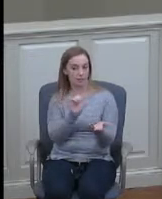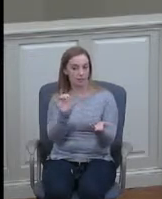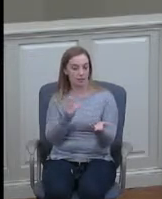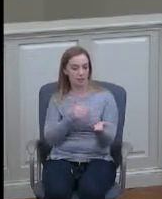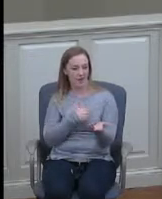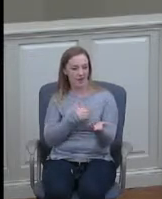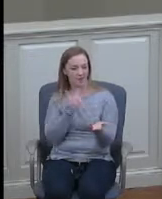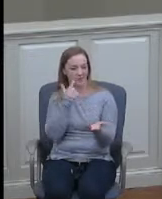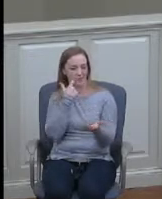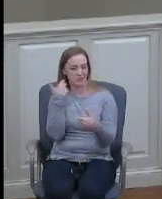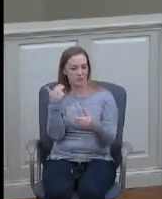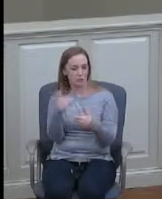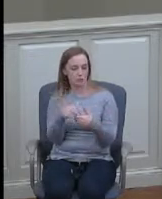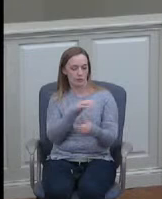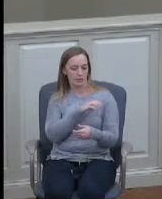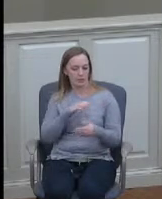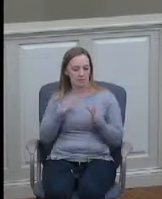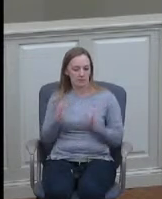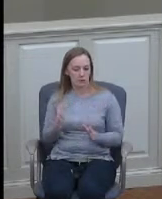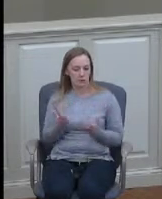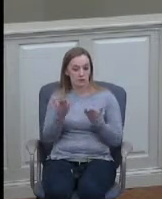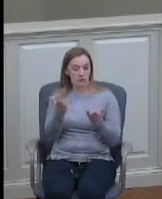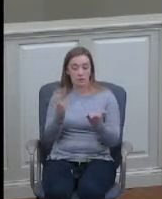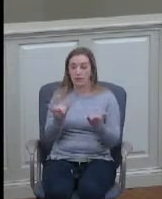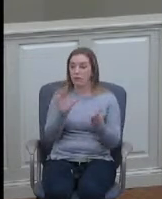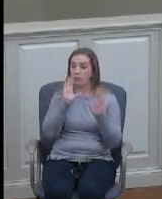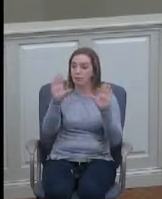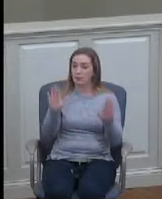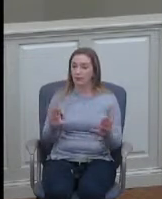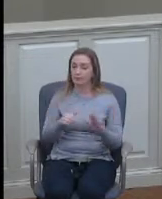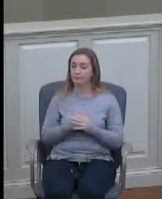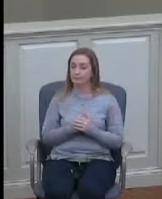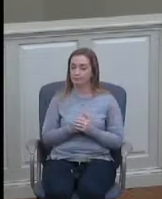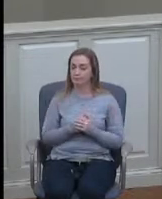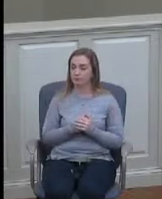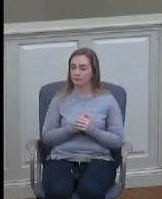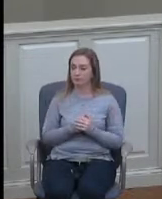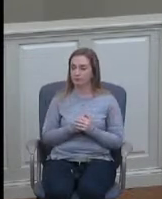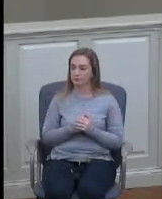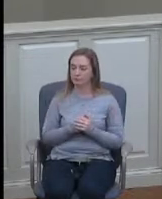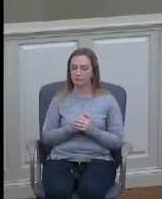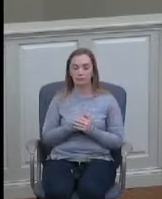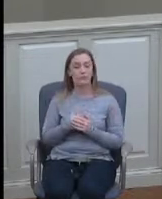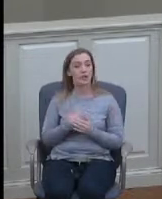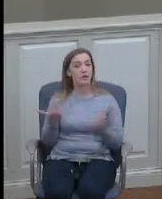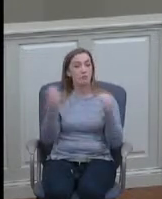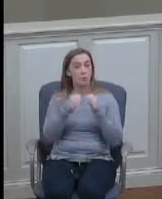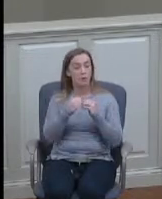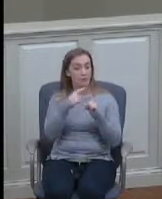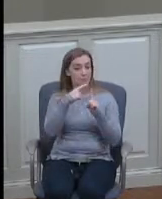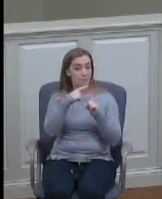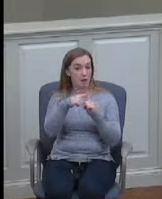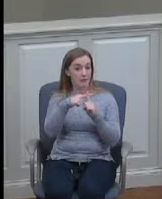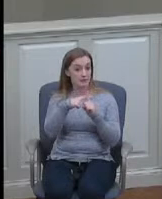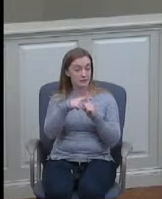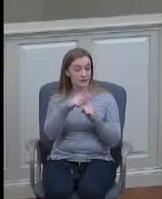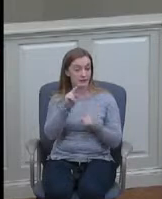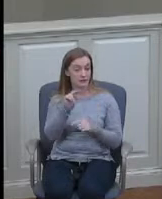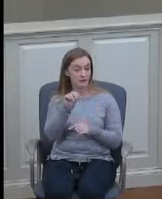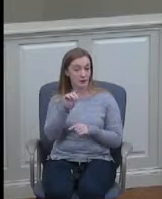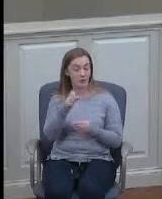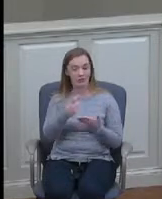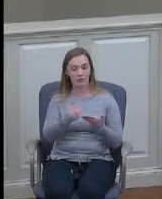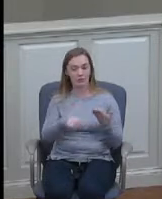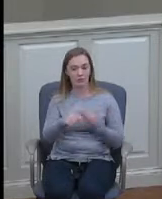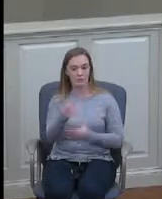earlier, that would be great. And on a more positive note, next Monday